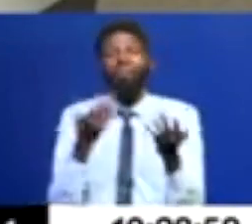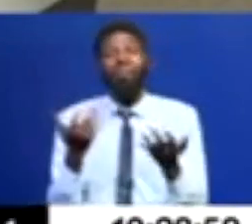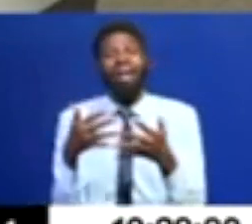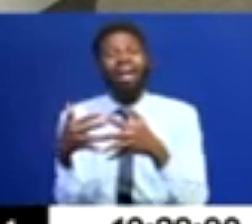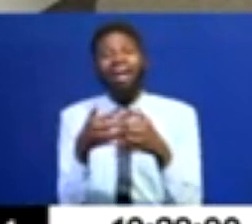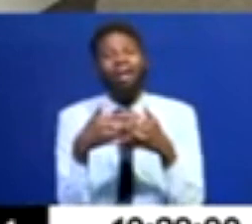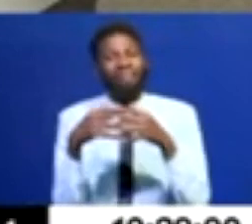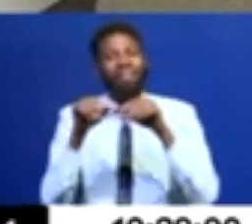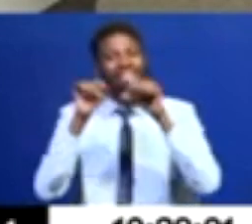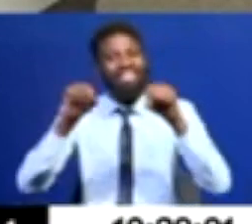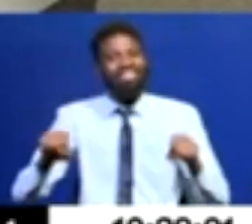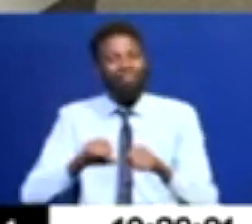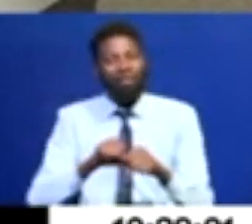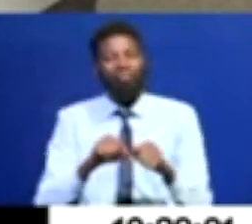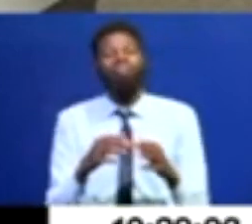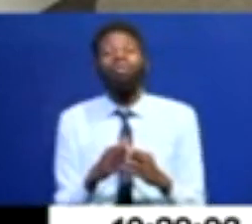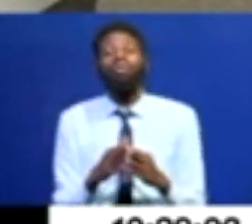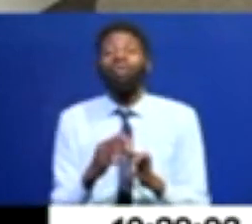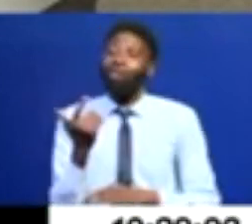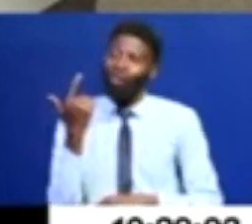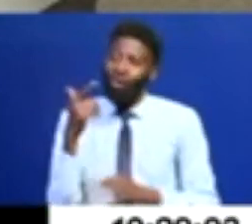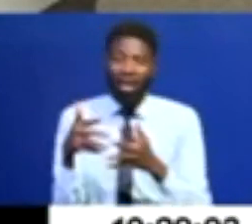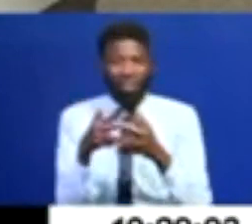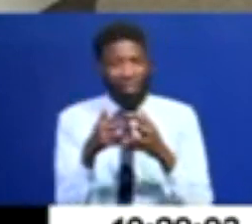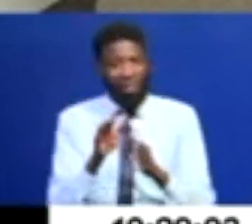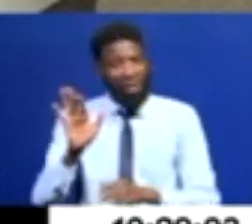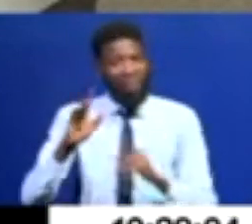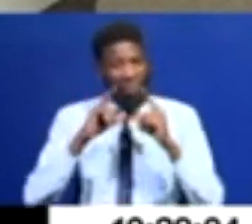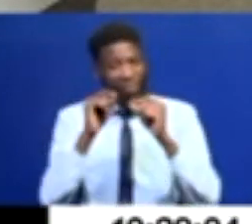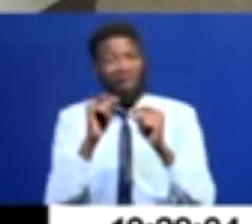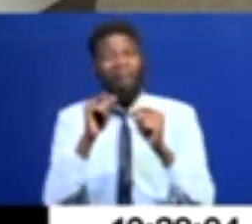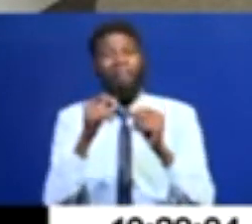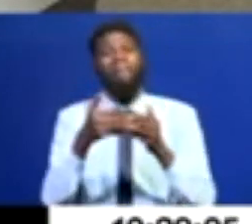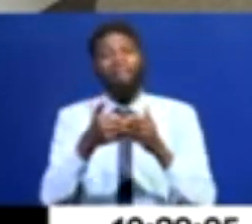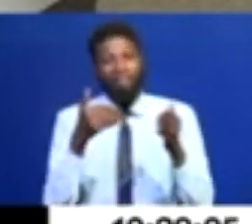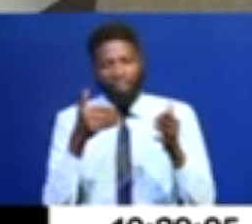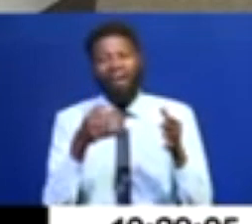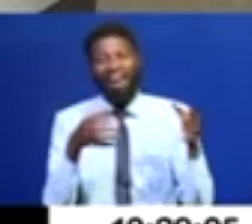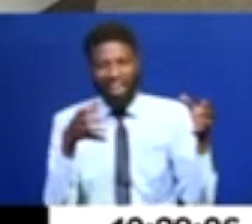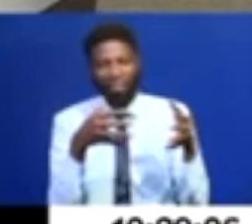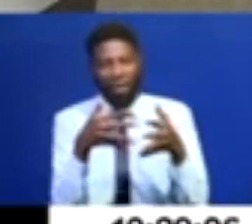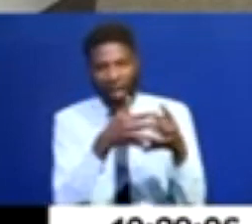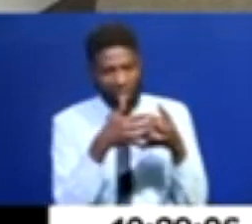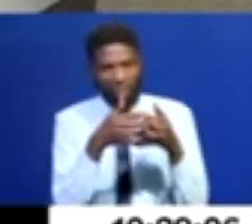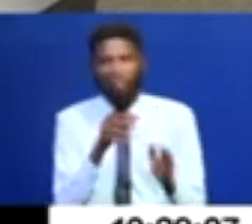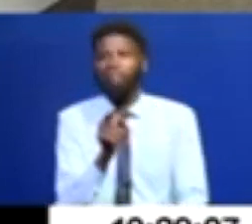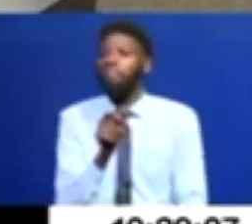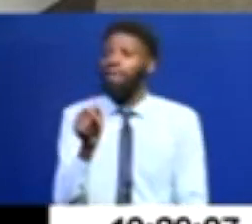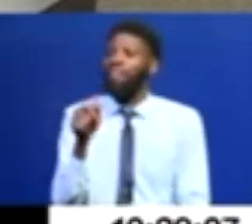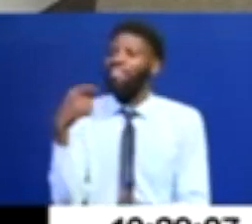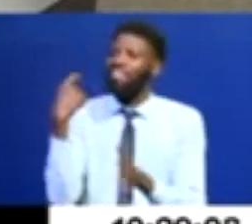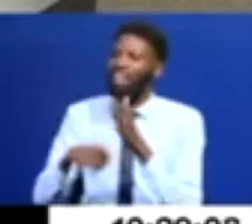whereby the American law dictates that before an American company pays taxes in a